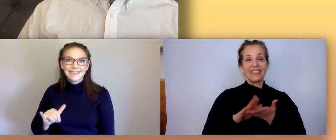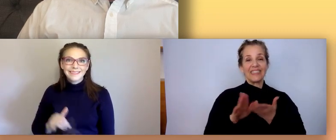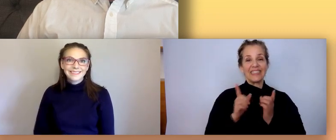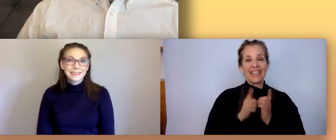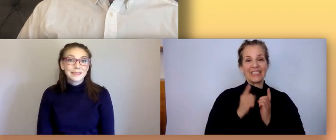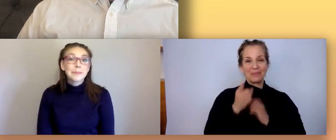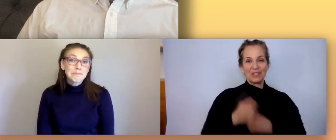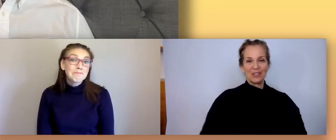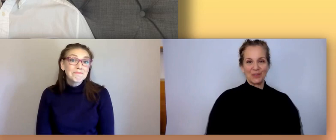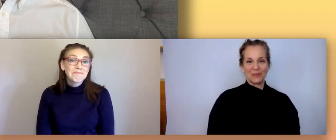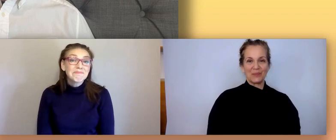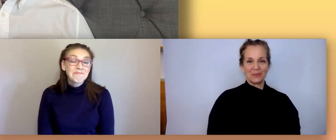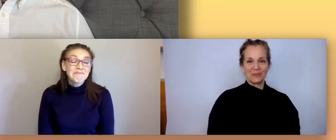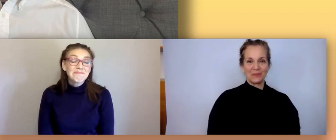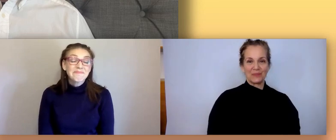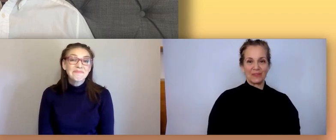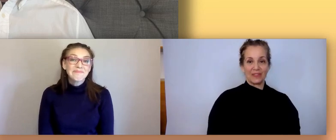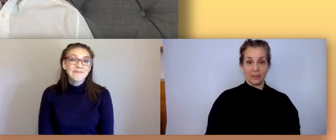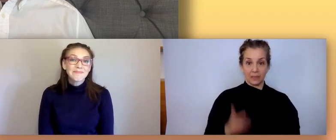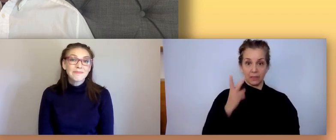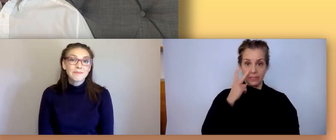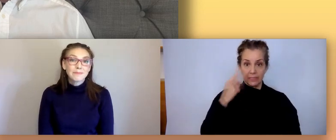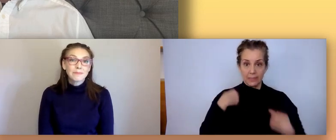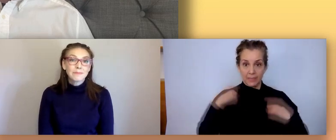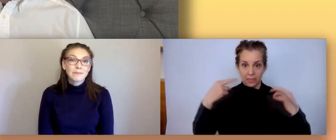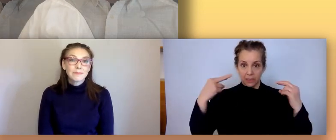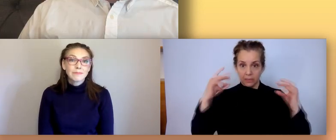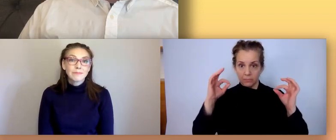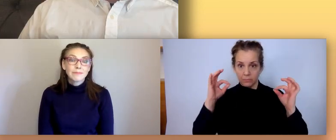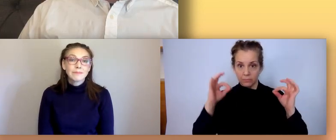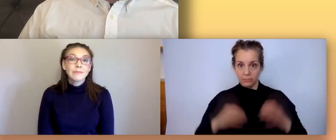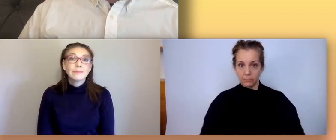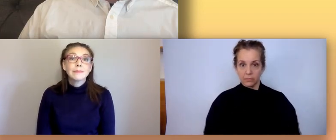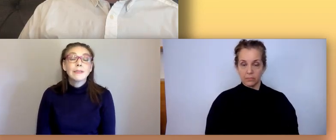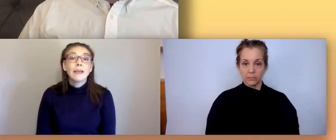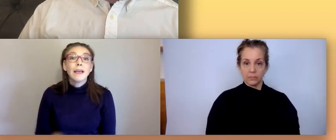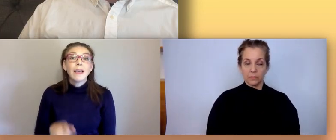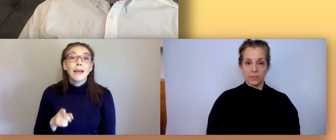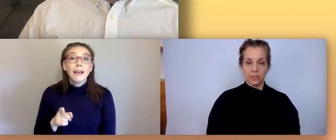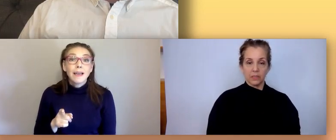Yeah. Can you see me okay?